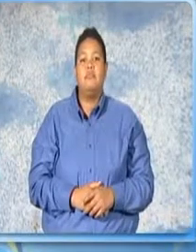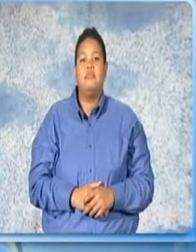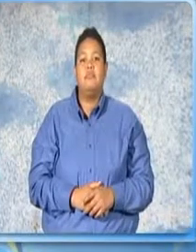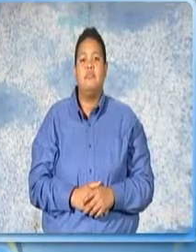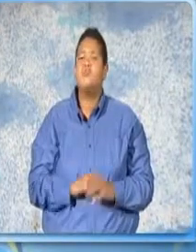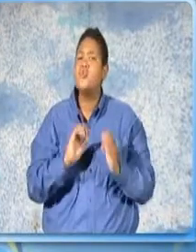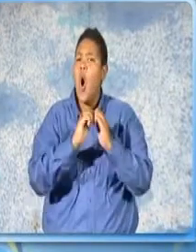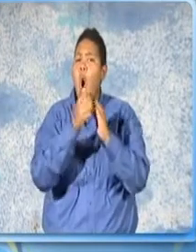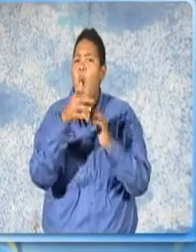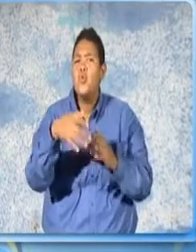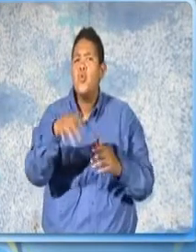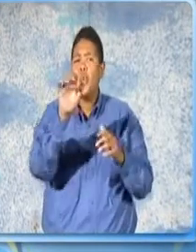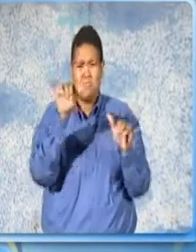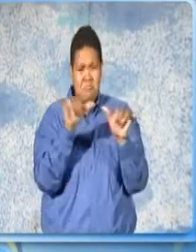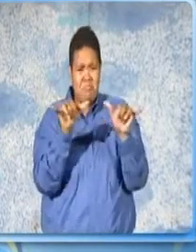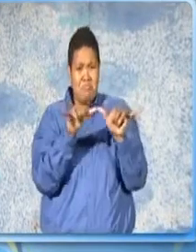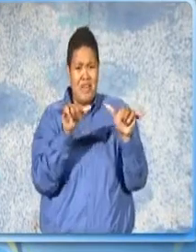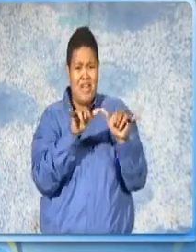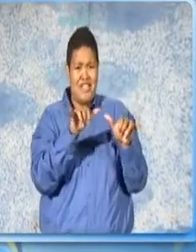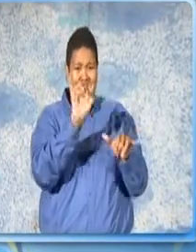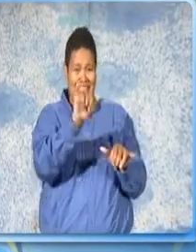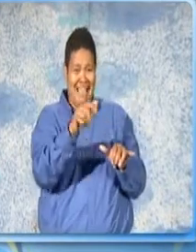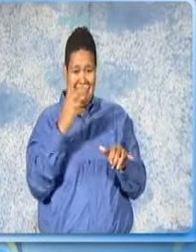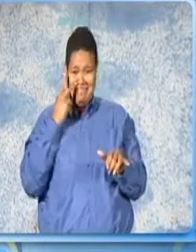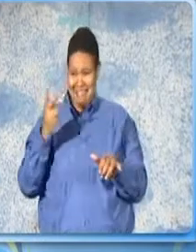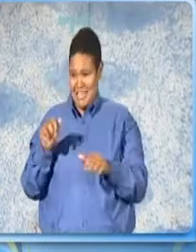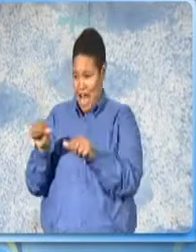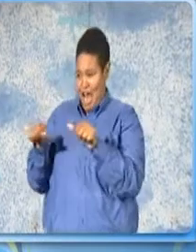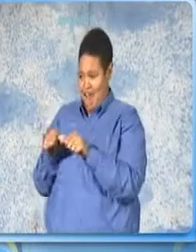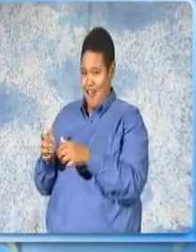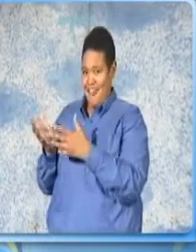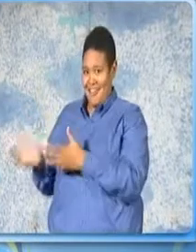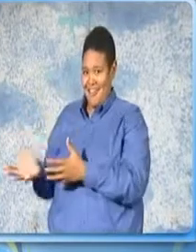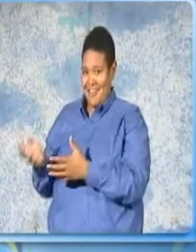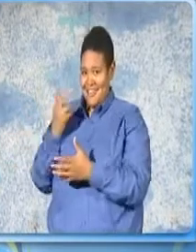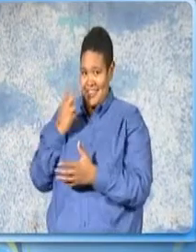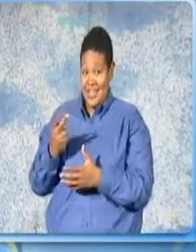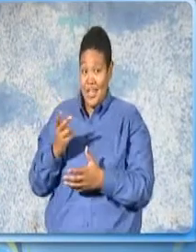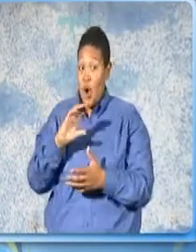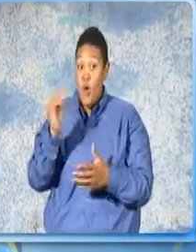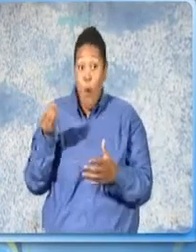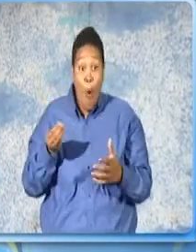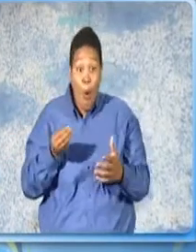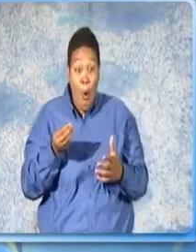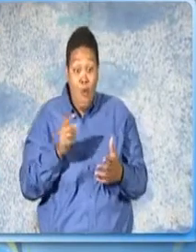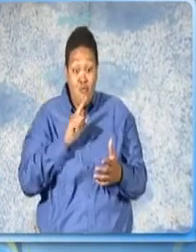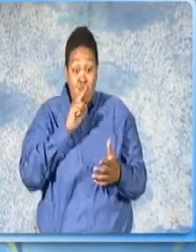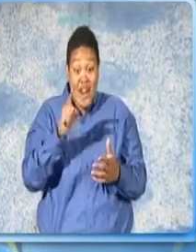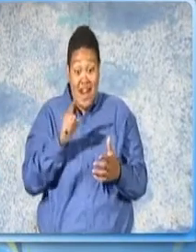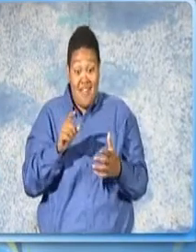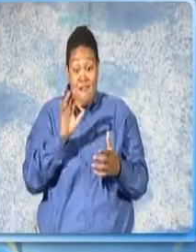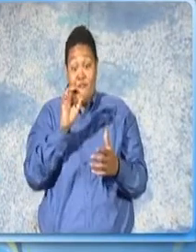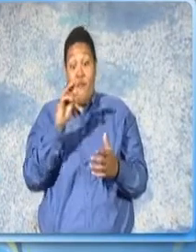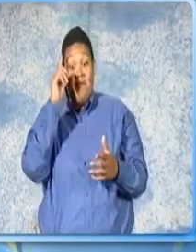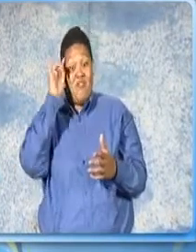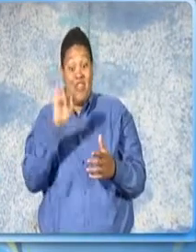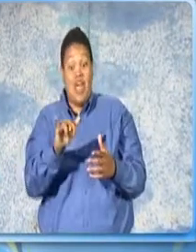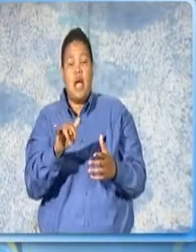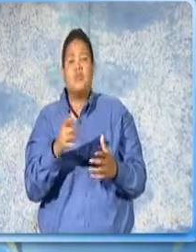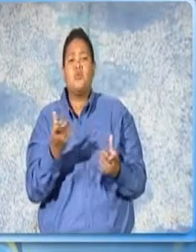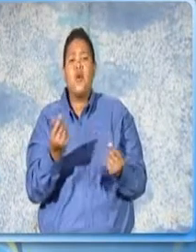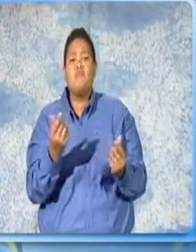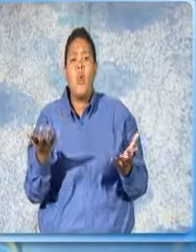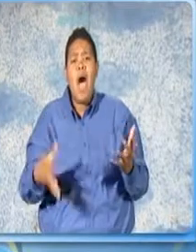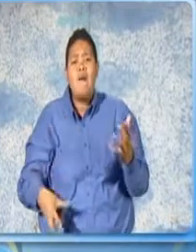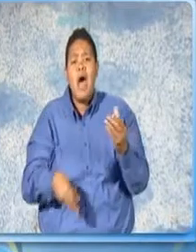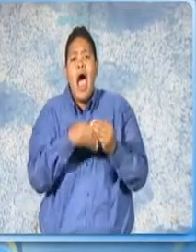So how would you measure the perimeter of this fenced area? There is no formula for this irregular figure, so you would just have to